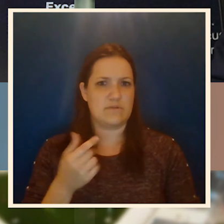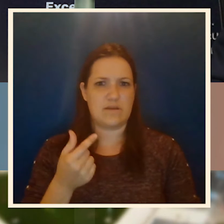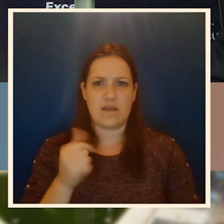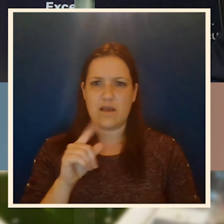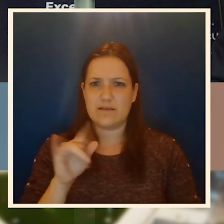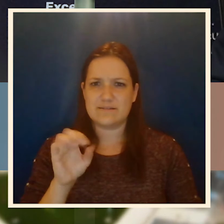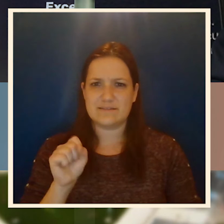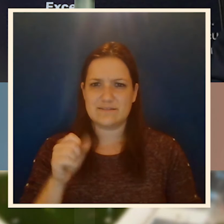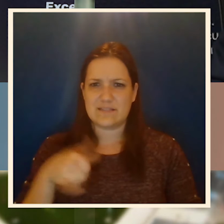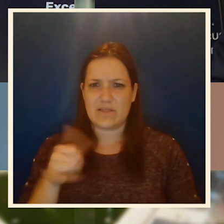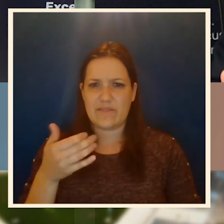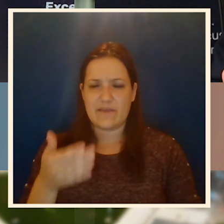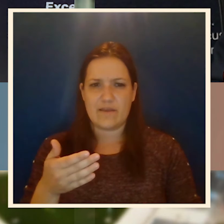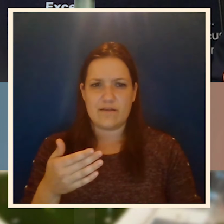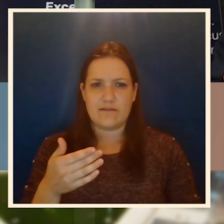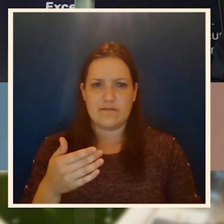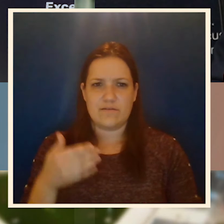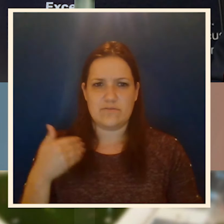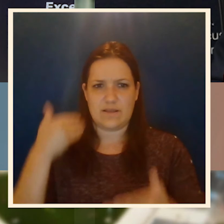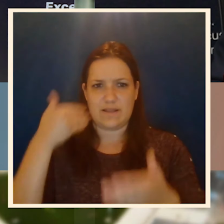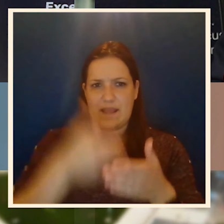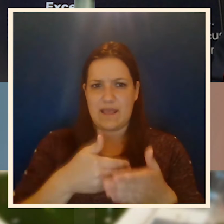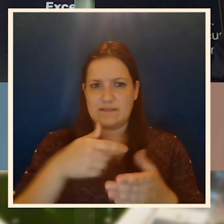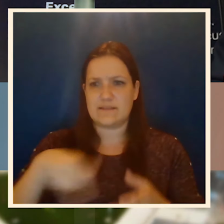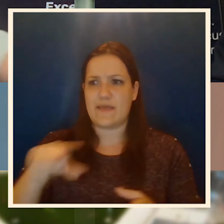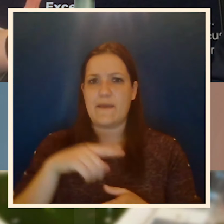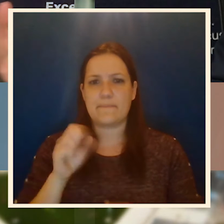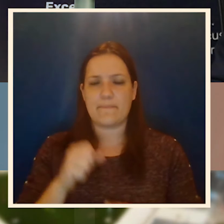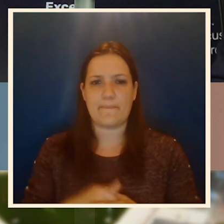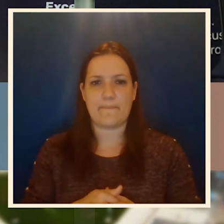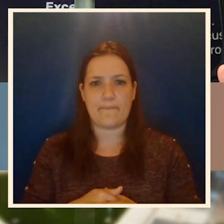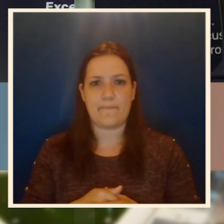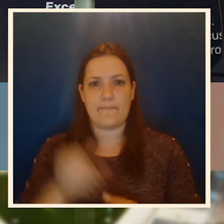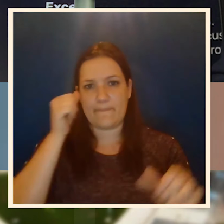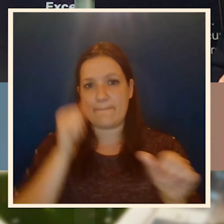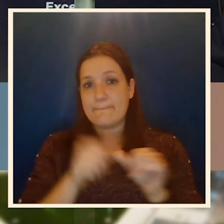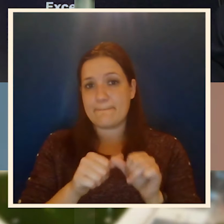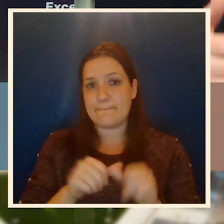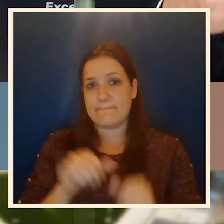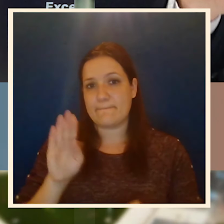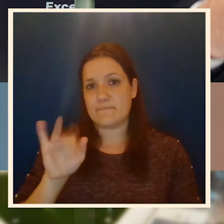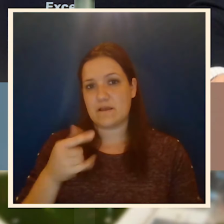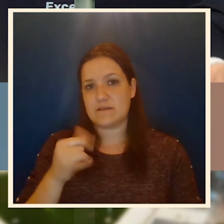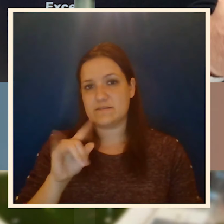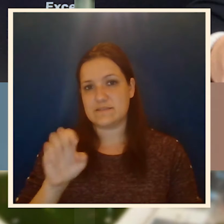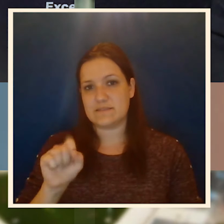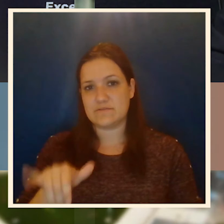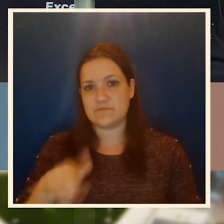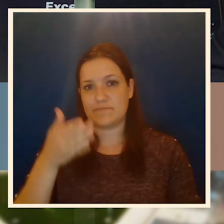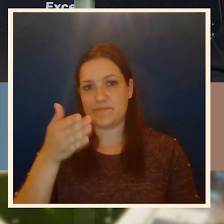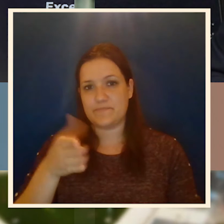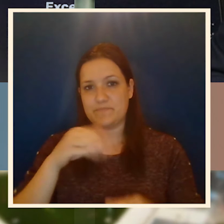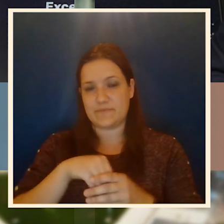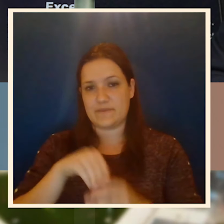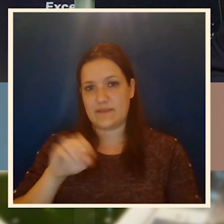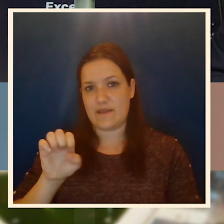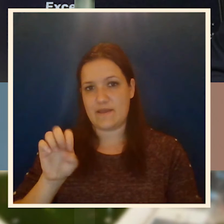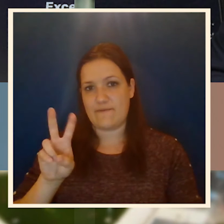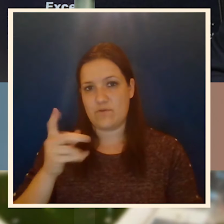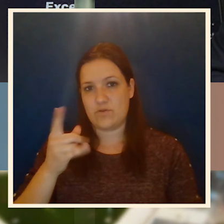there. It's right next to them, so yeah. Yeah, so I remember that Fugazi's was actually in the